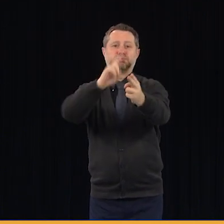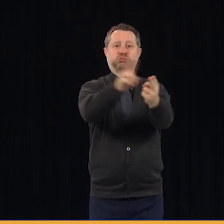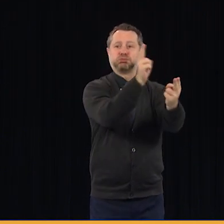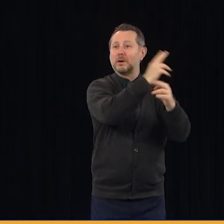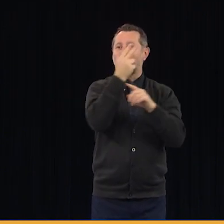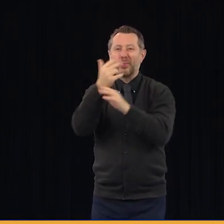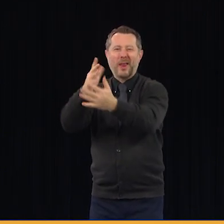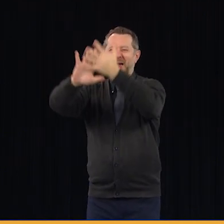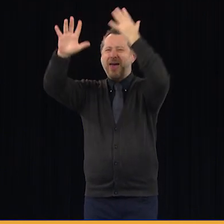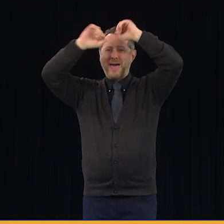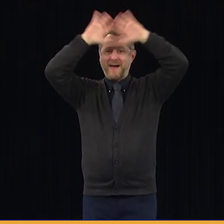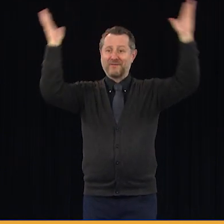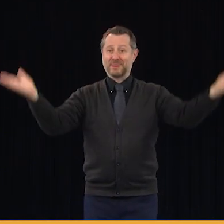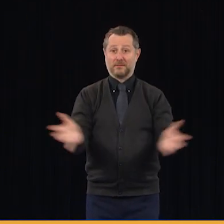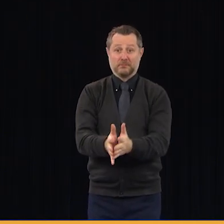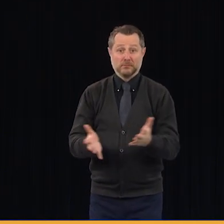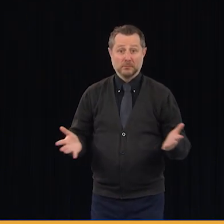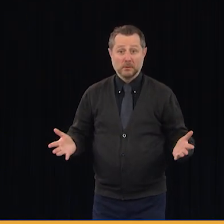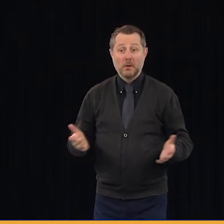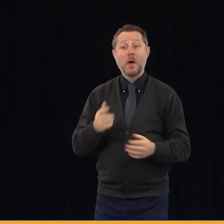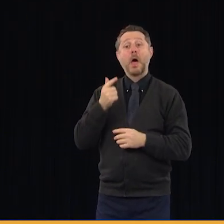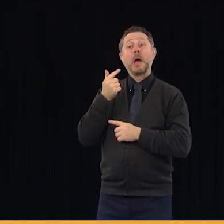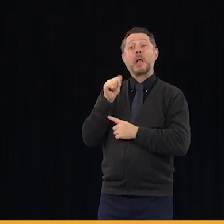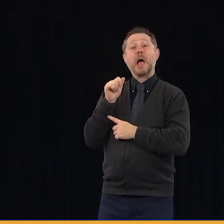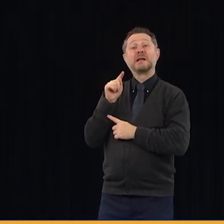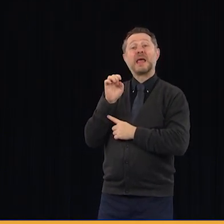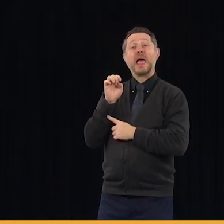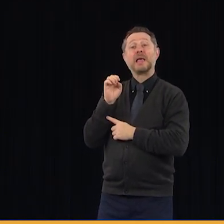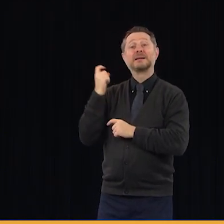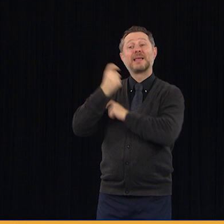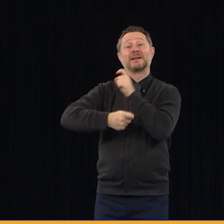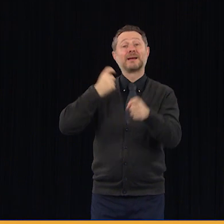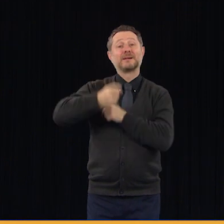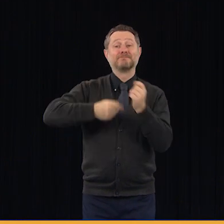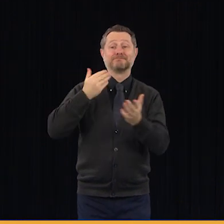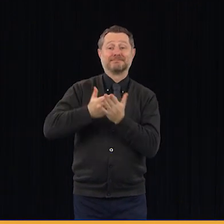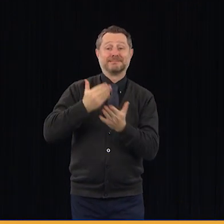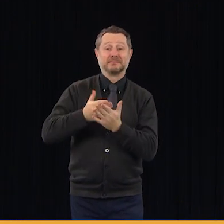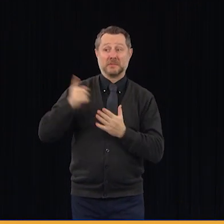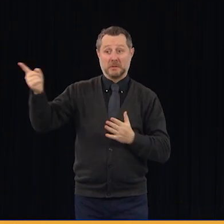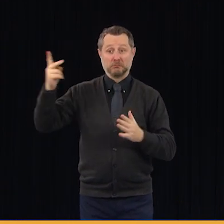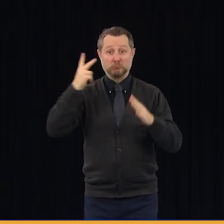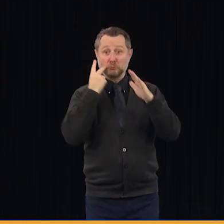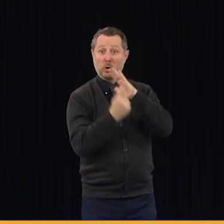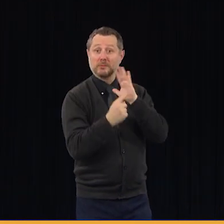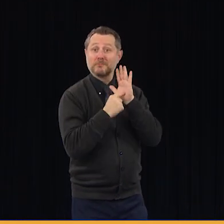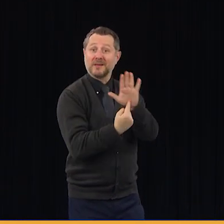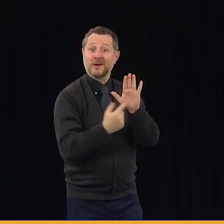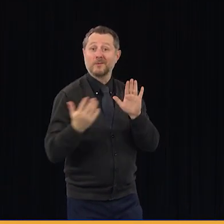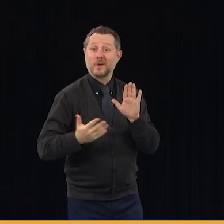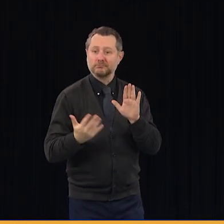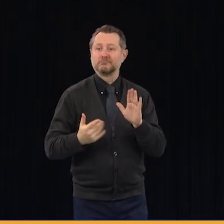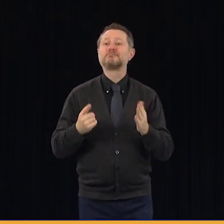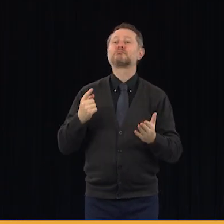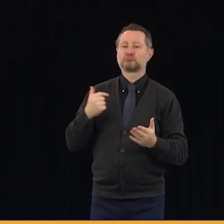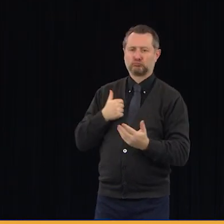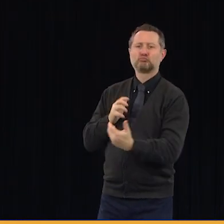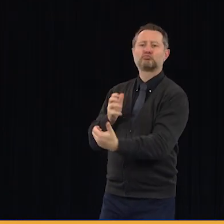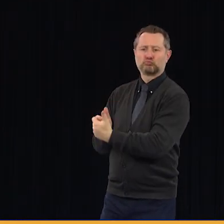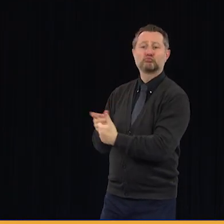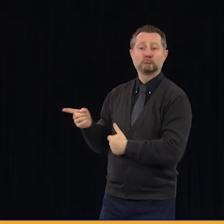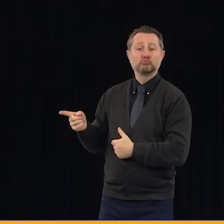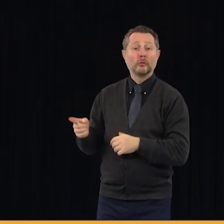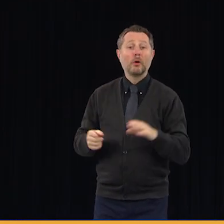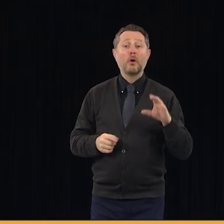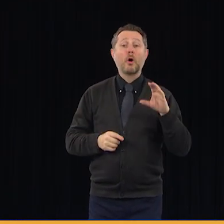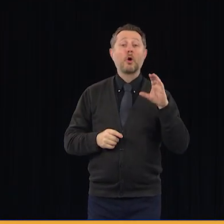the Gates-funded projection model. The Columbia University model, we can never,